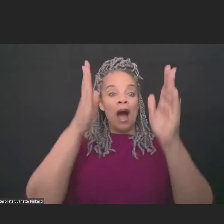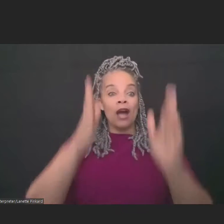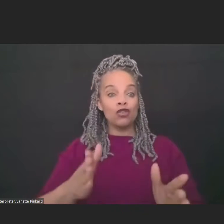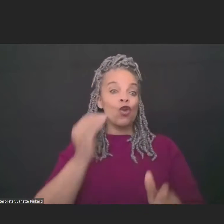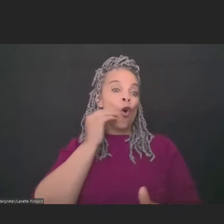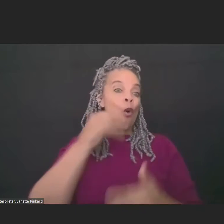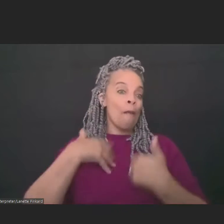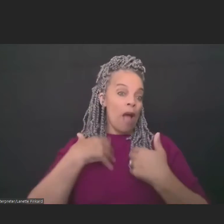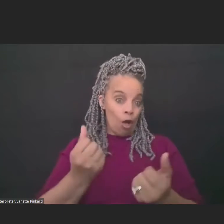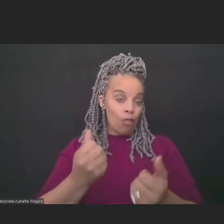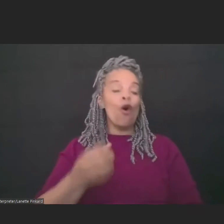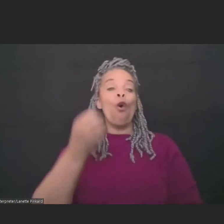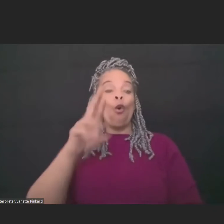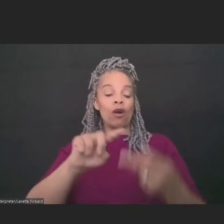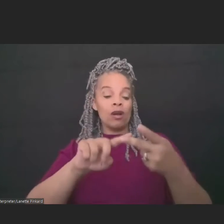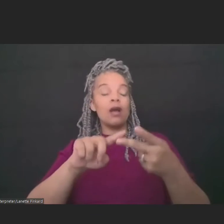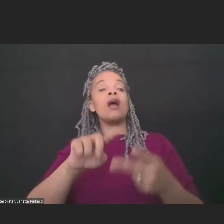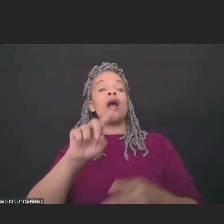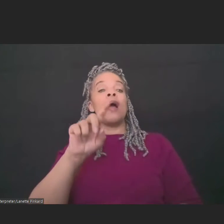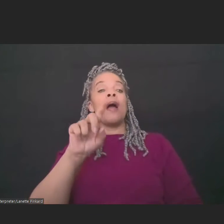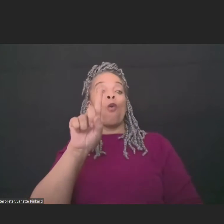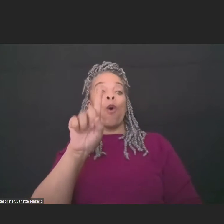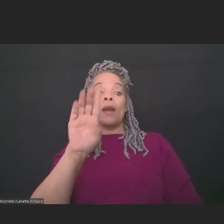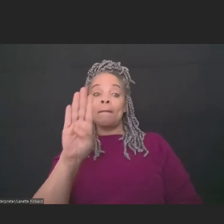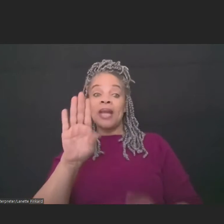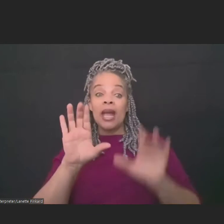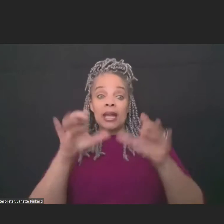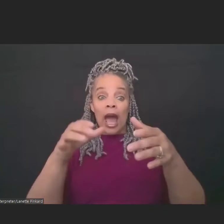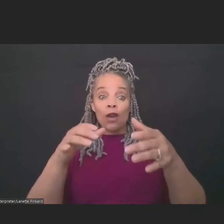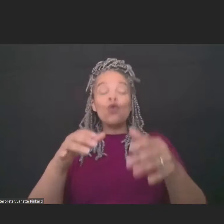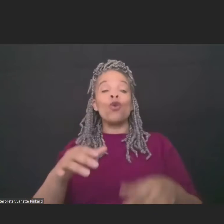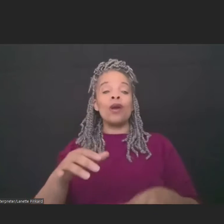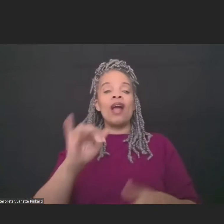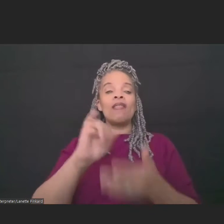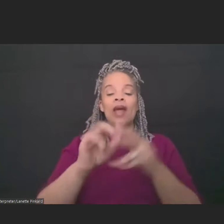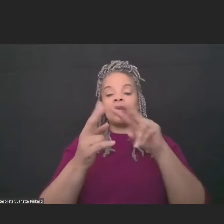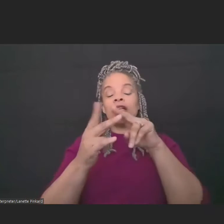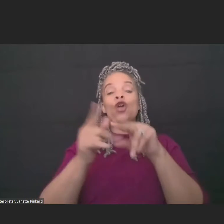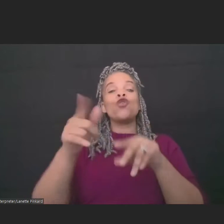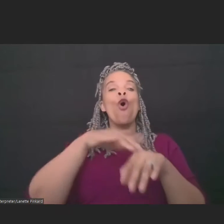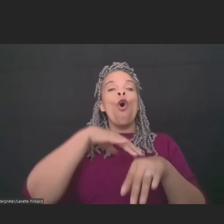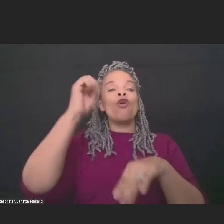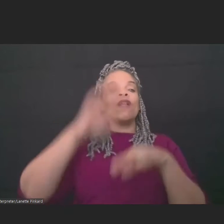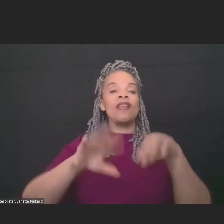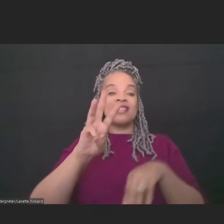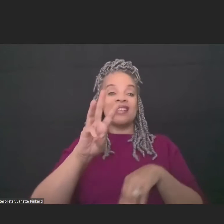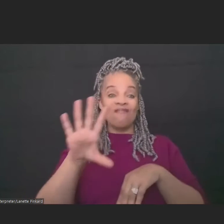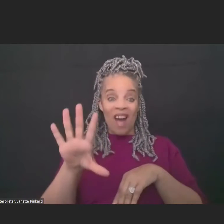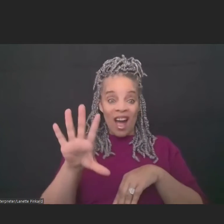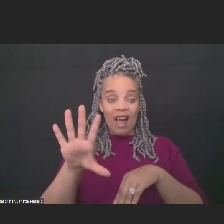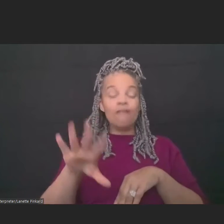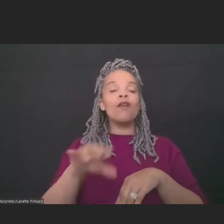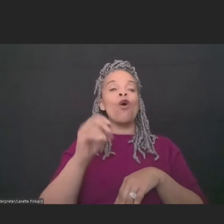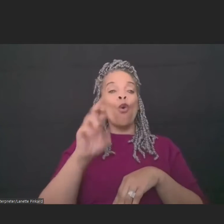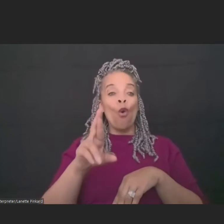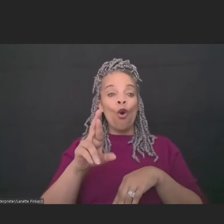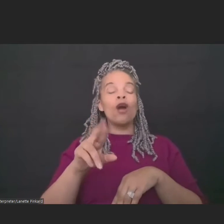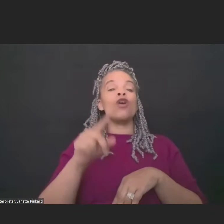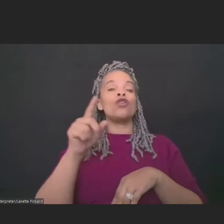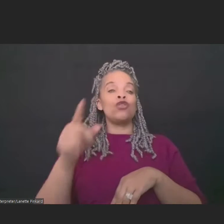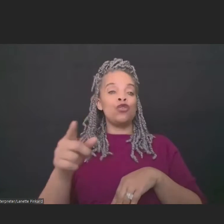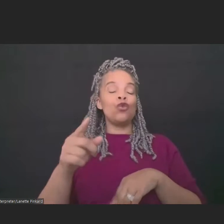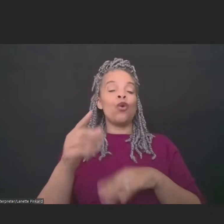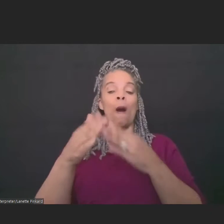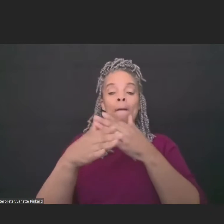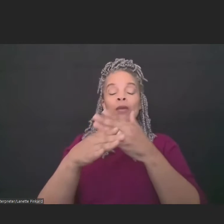health, or be in the 1B category, which is either that you're over 65 or you are